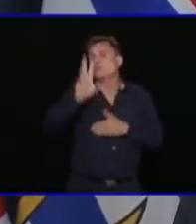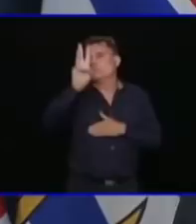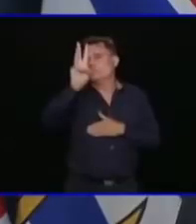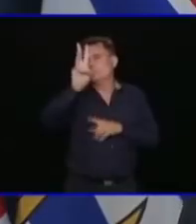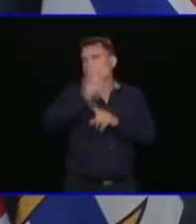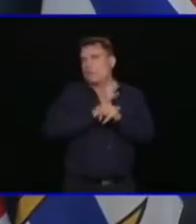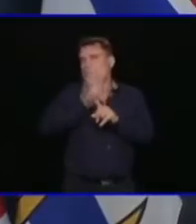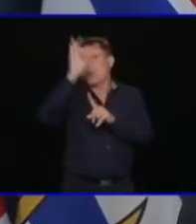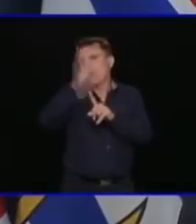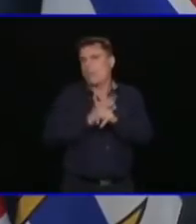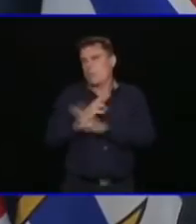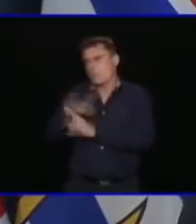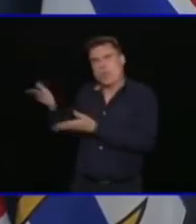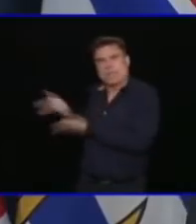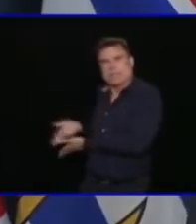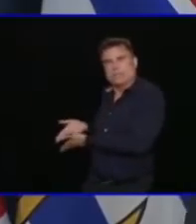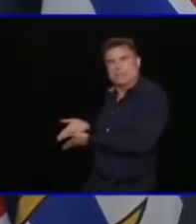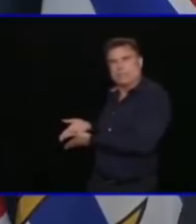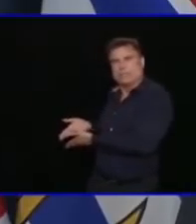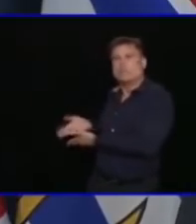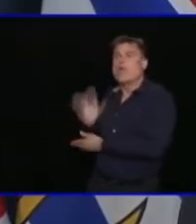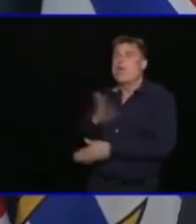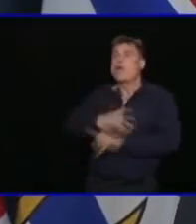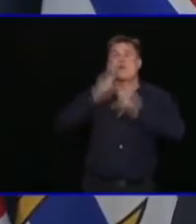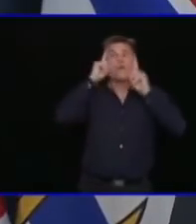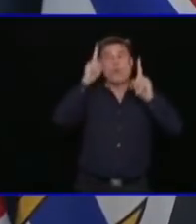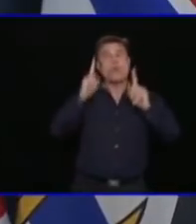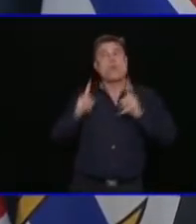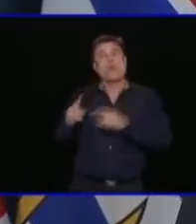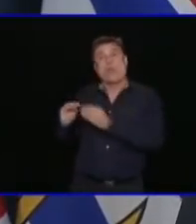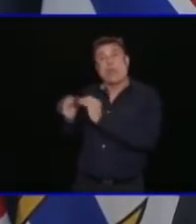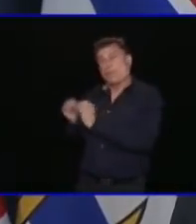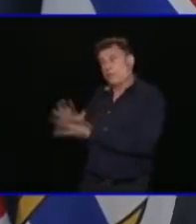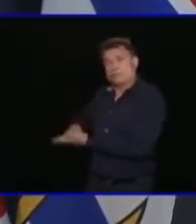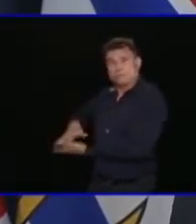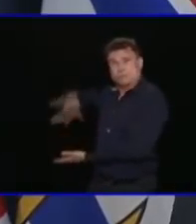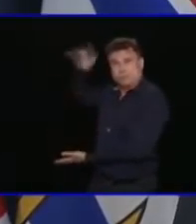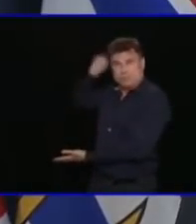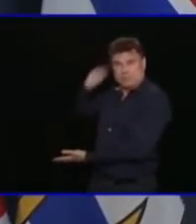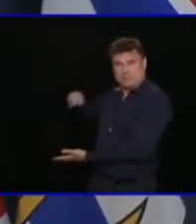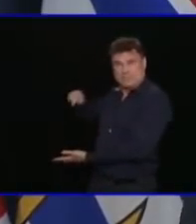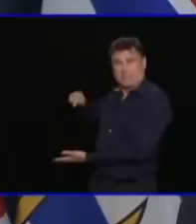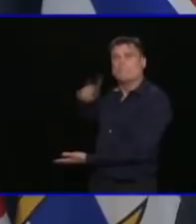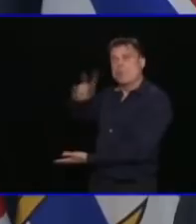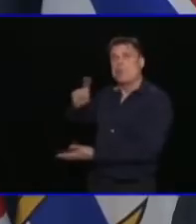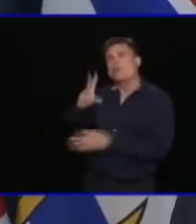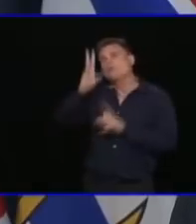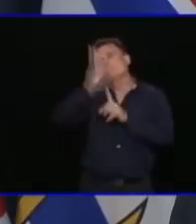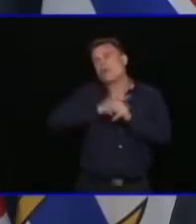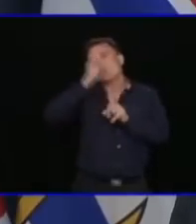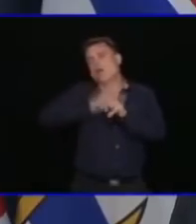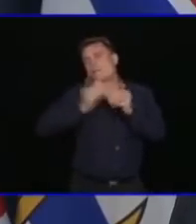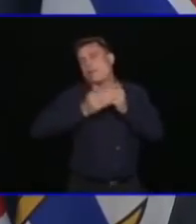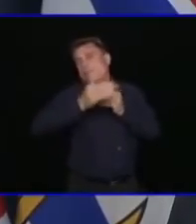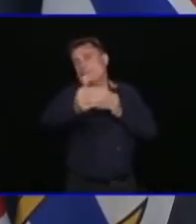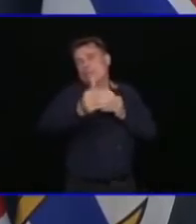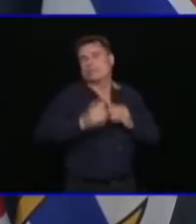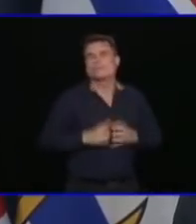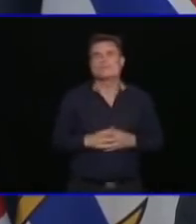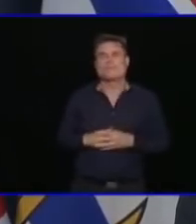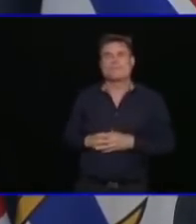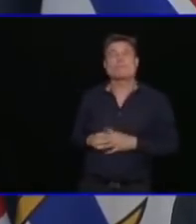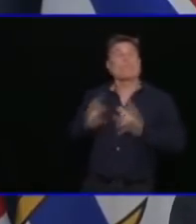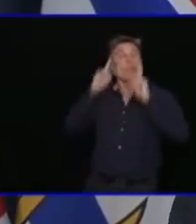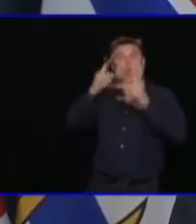ramped-up surgery plans and in anticipation of a surge or further outbreaks. Over the next 6 to 9 months, our goal is to procure PPE